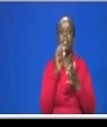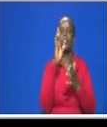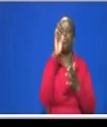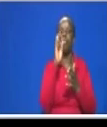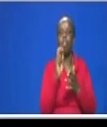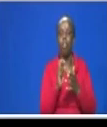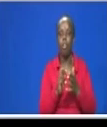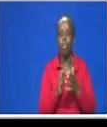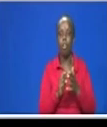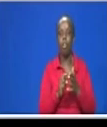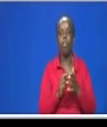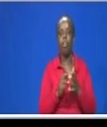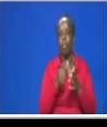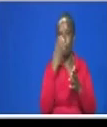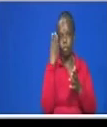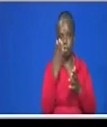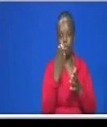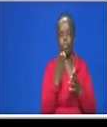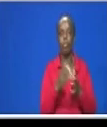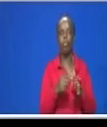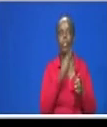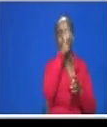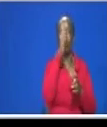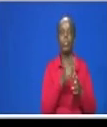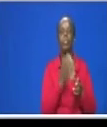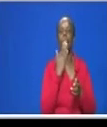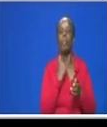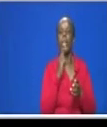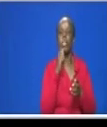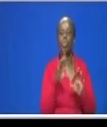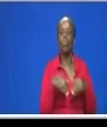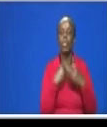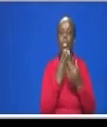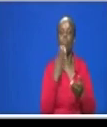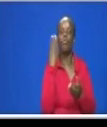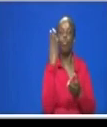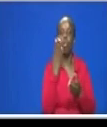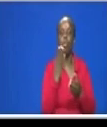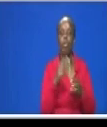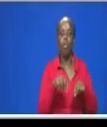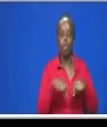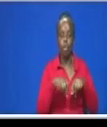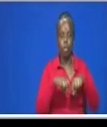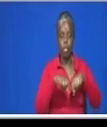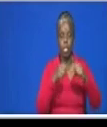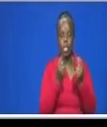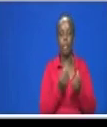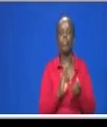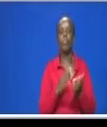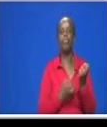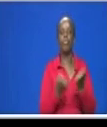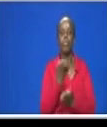because the question requires you to give 4 forms of